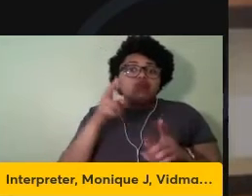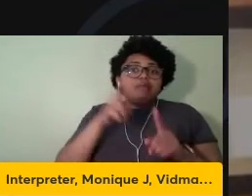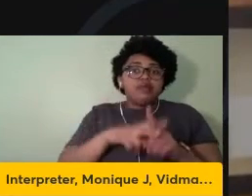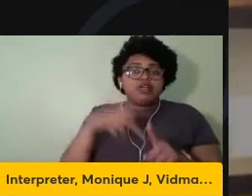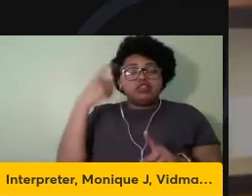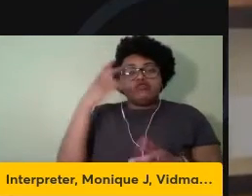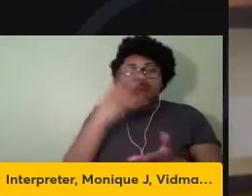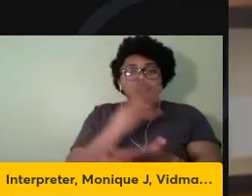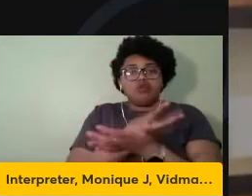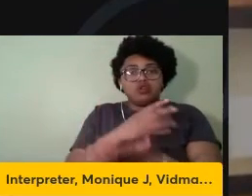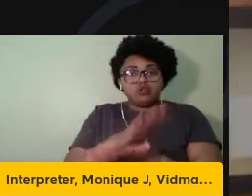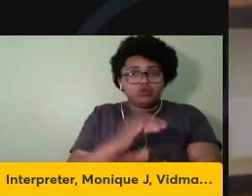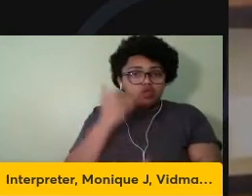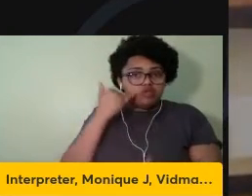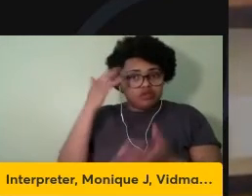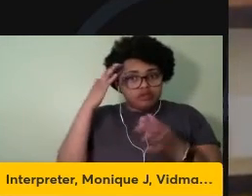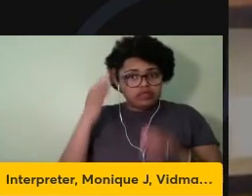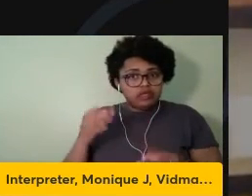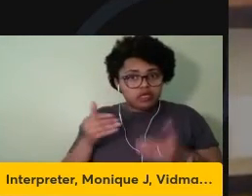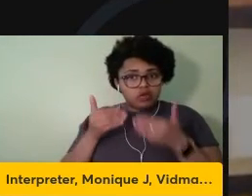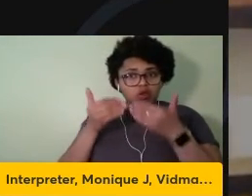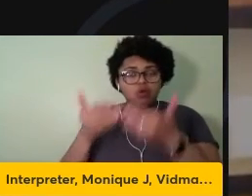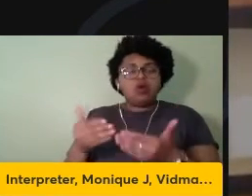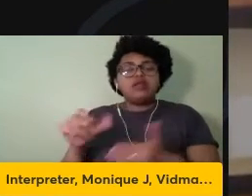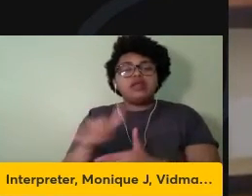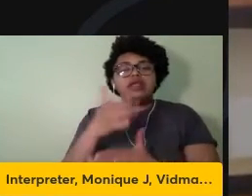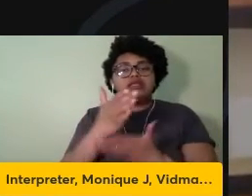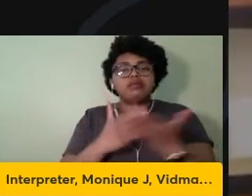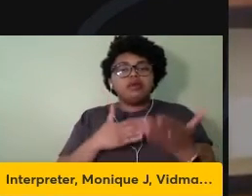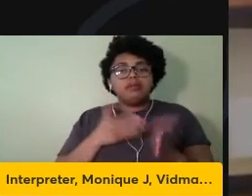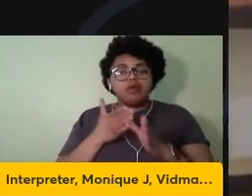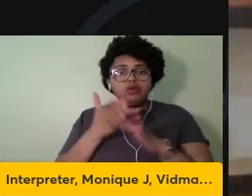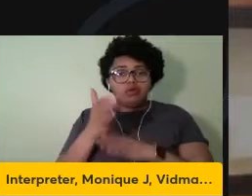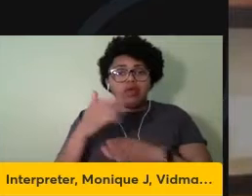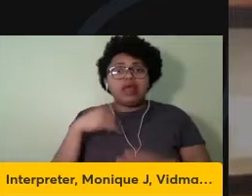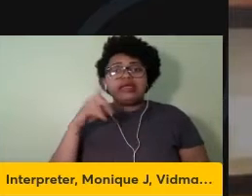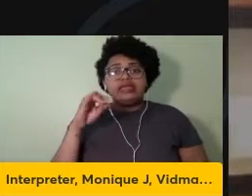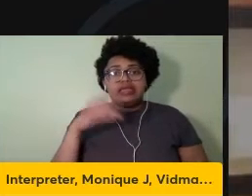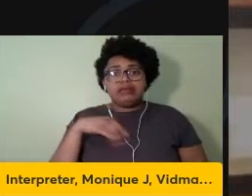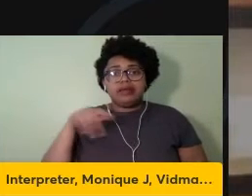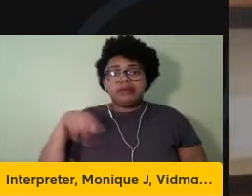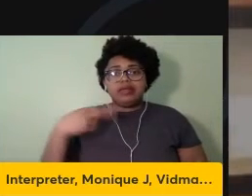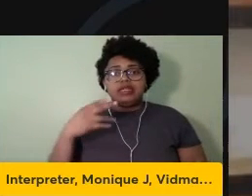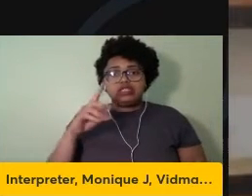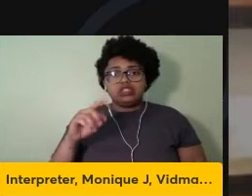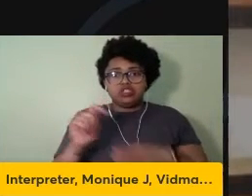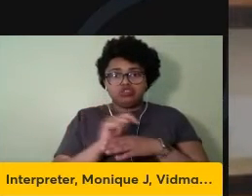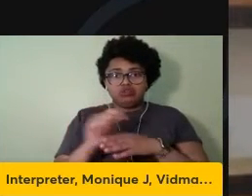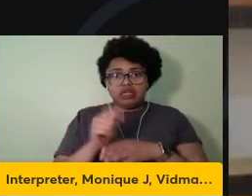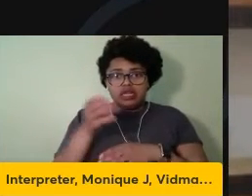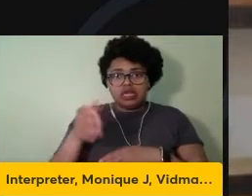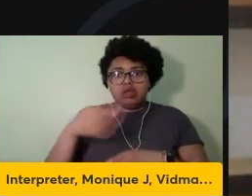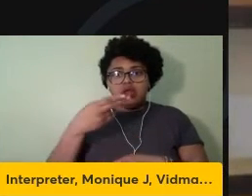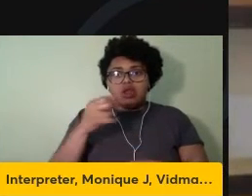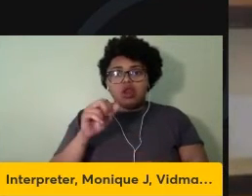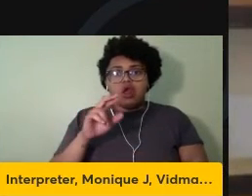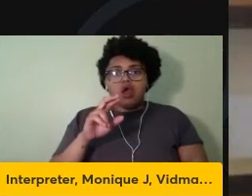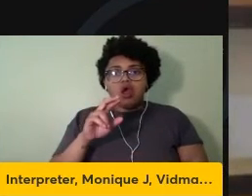So for the next stage of my career, I did my PhD training at Harvard, and after I did a